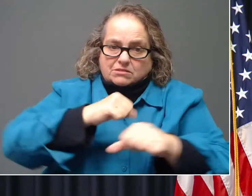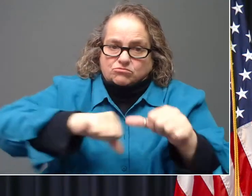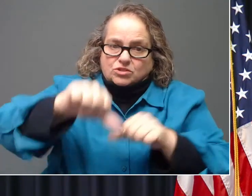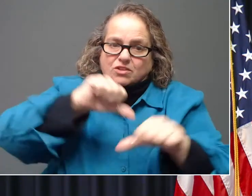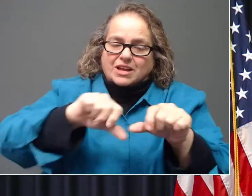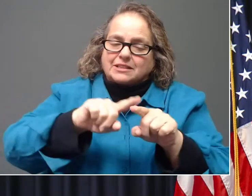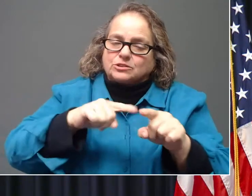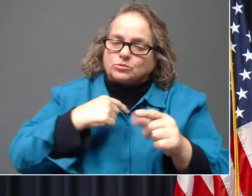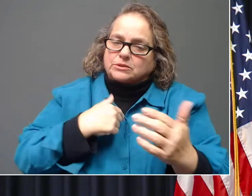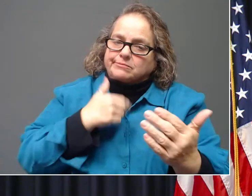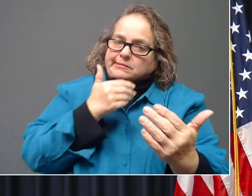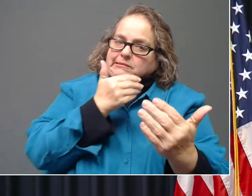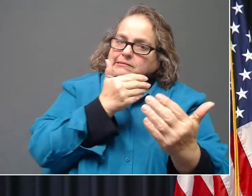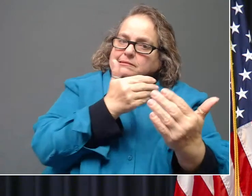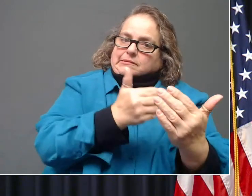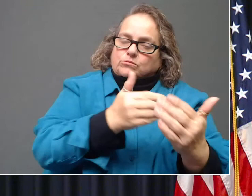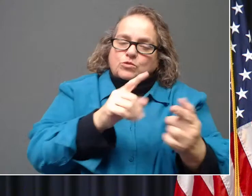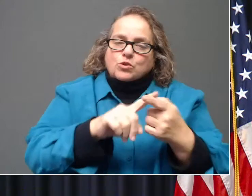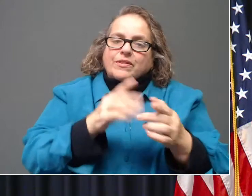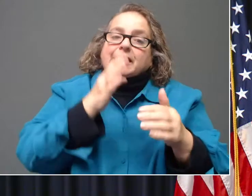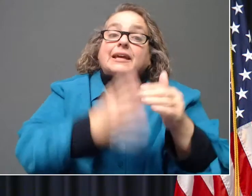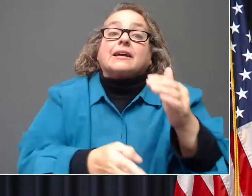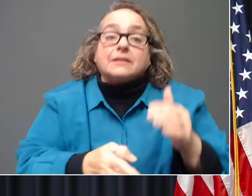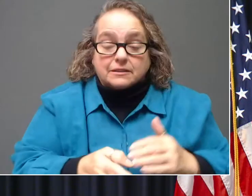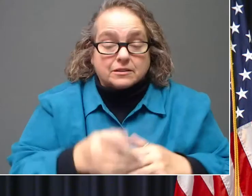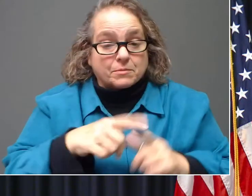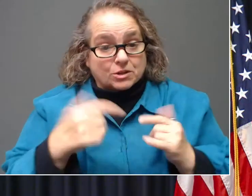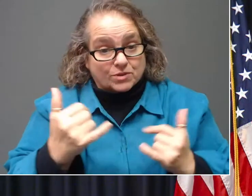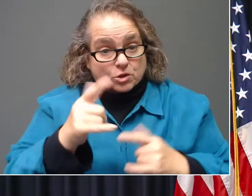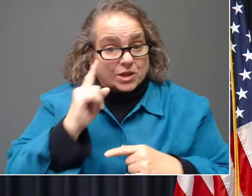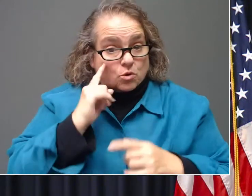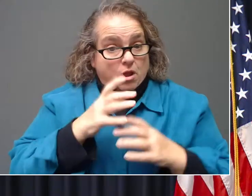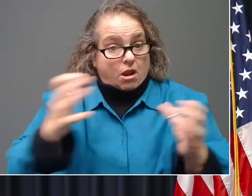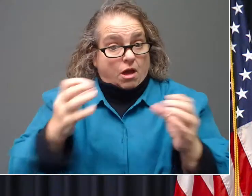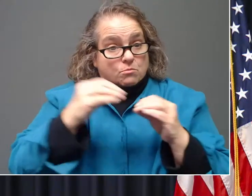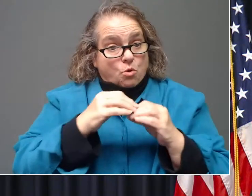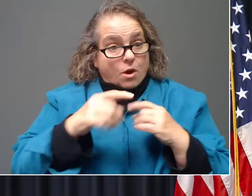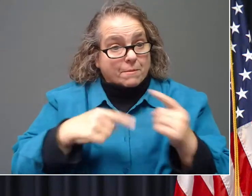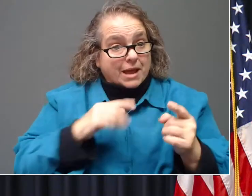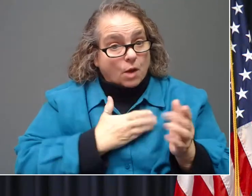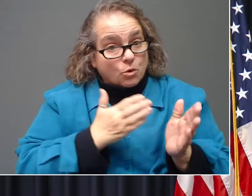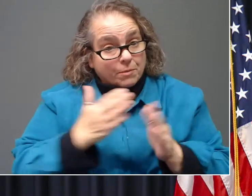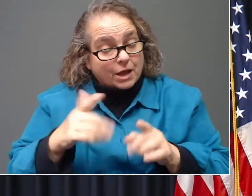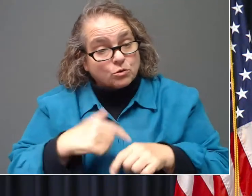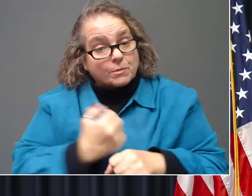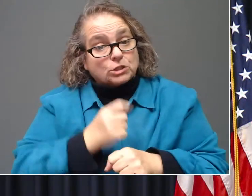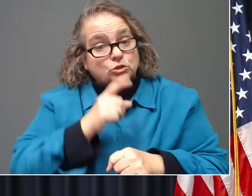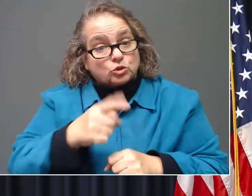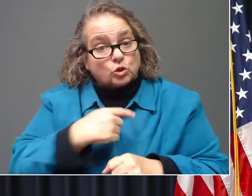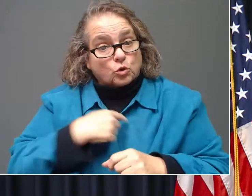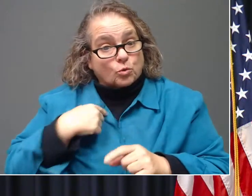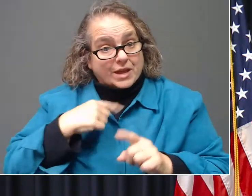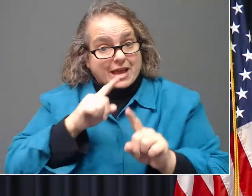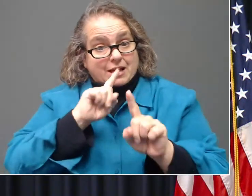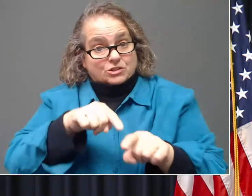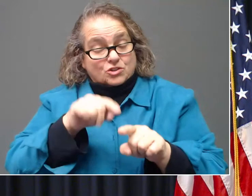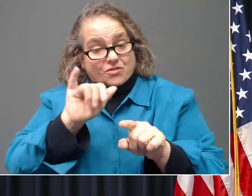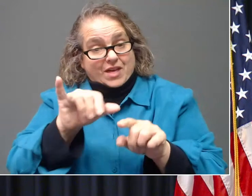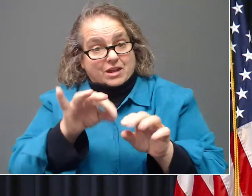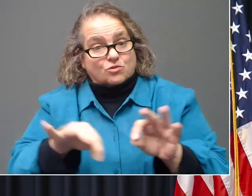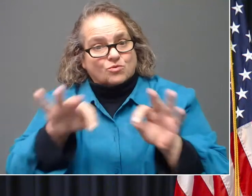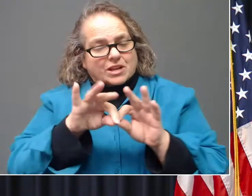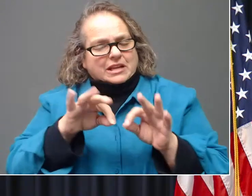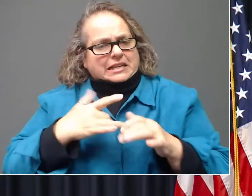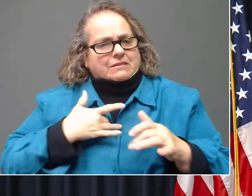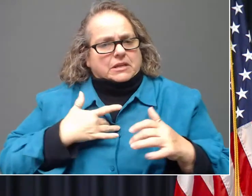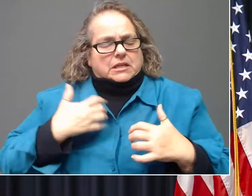hear a lot more about our plan to make sure that we answer that critical anxiety of